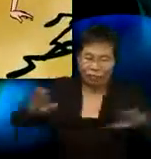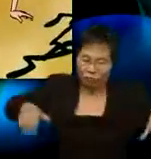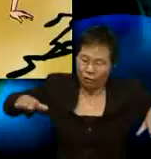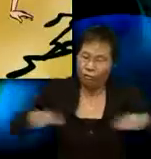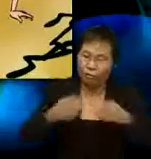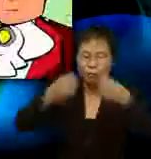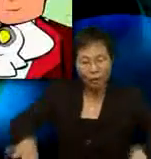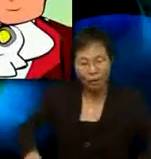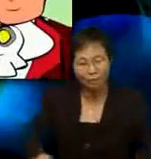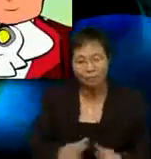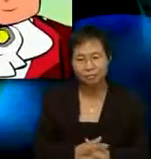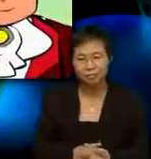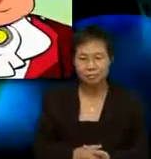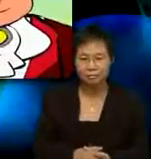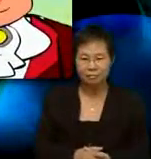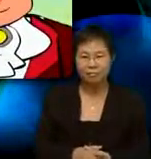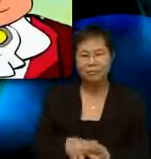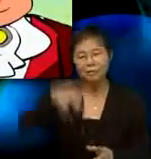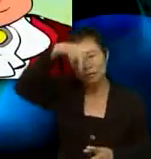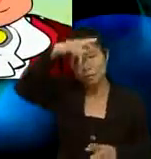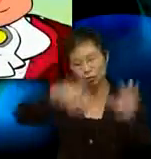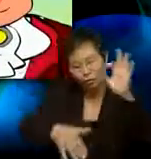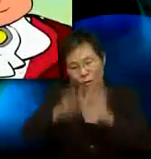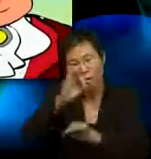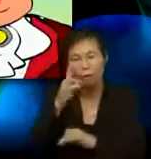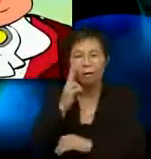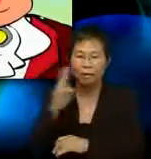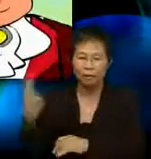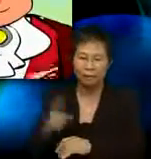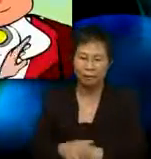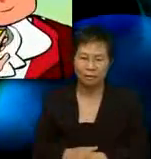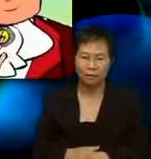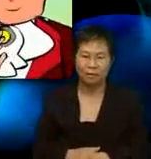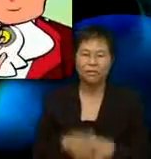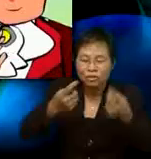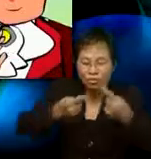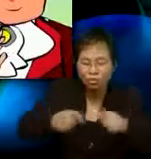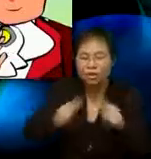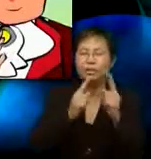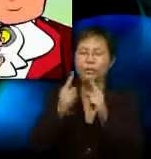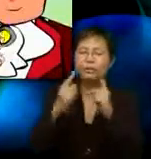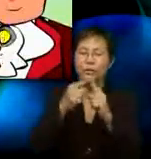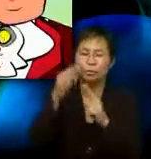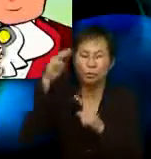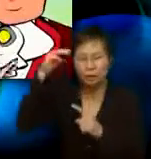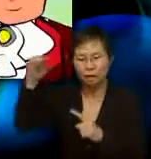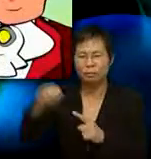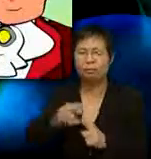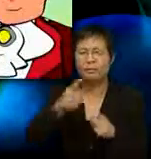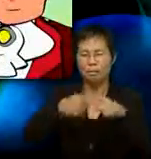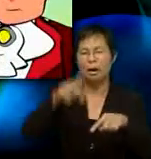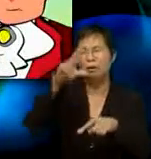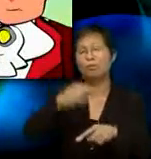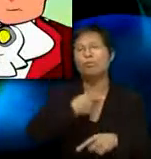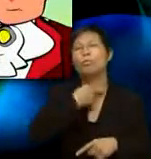gone. The prince found her. She tried to speak to him, but no